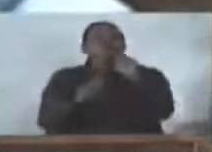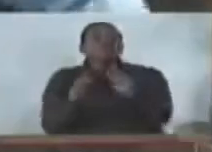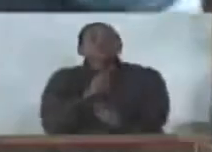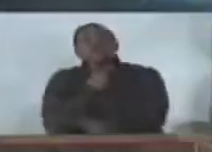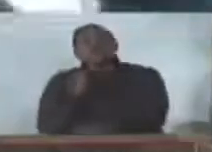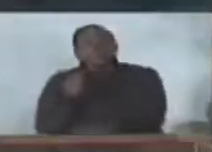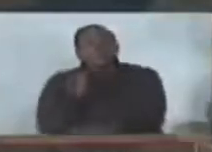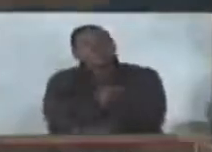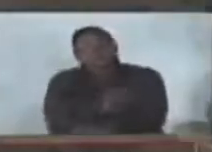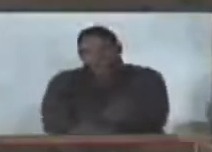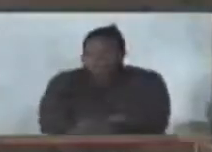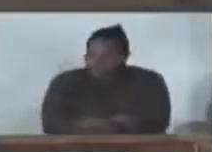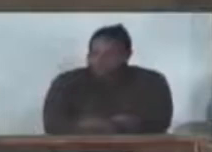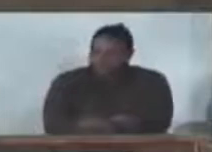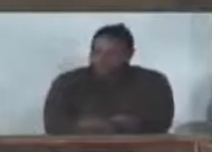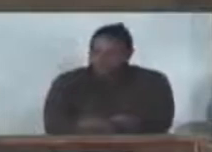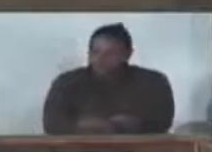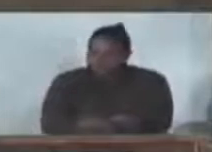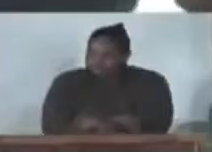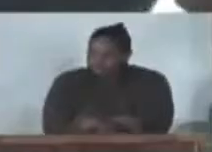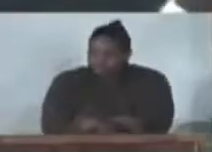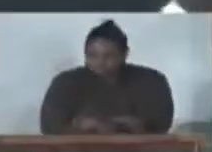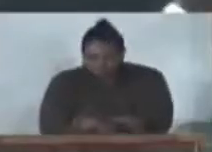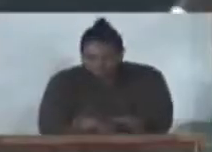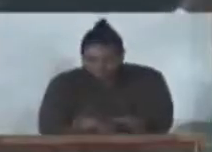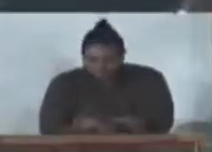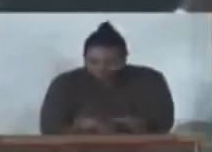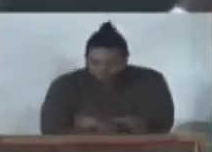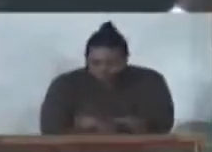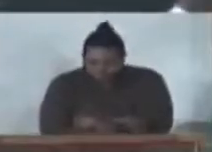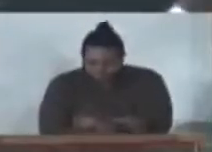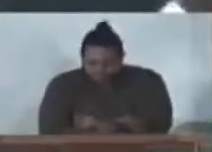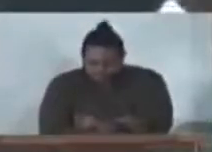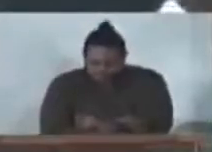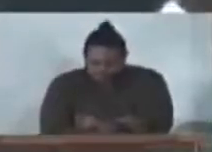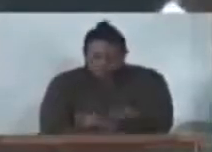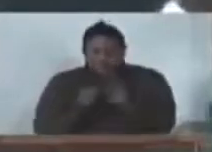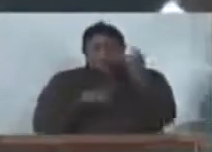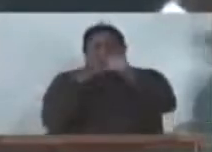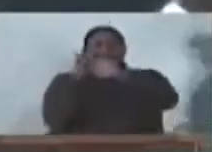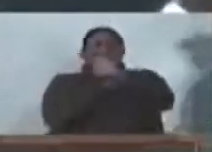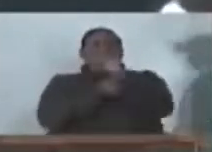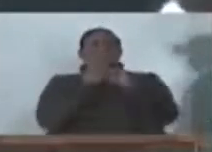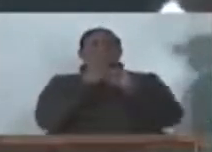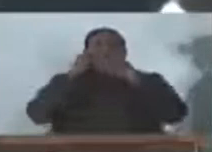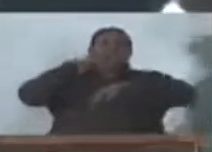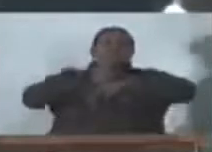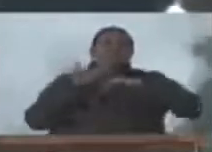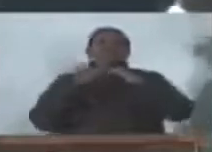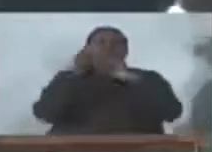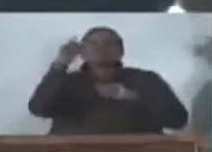risk. Mr. Speaker, we are advancing the establishment of the first state-run national